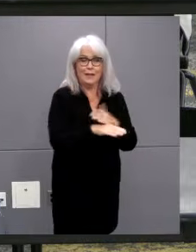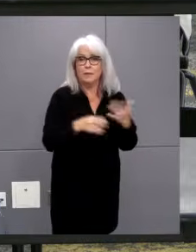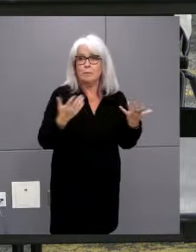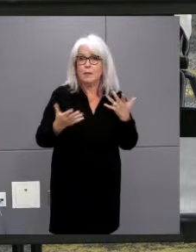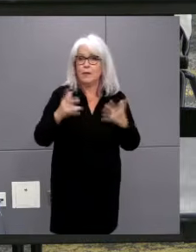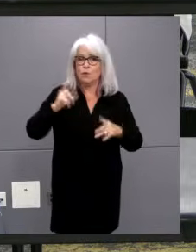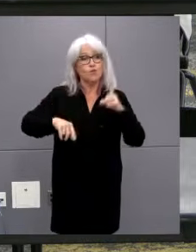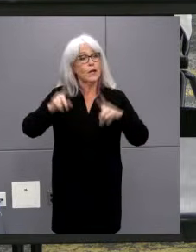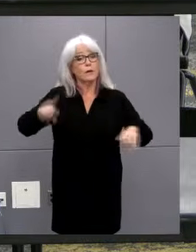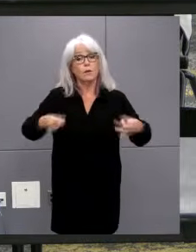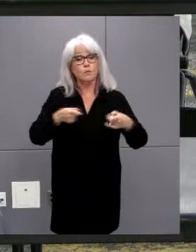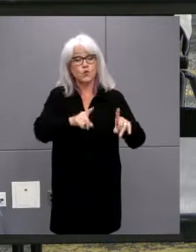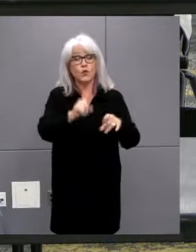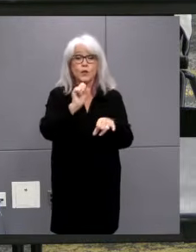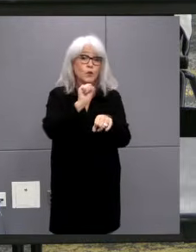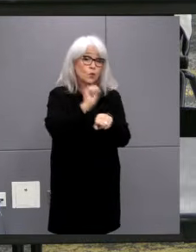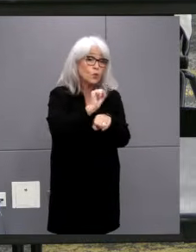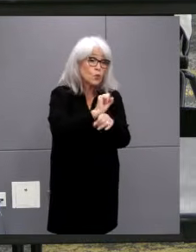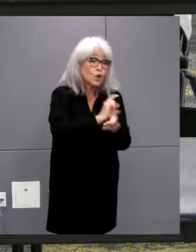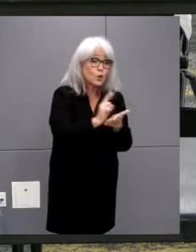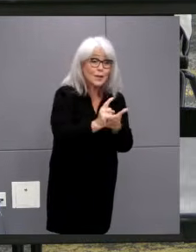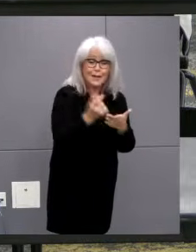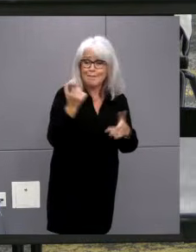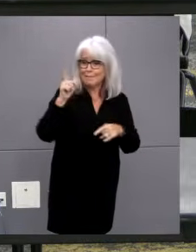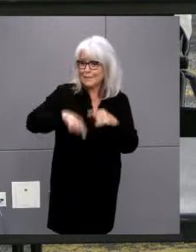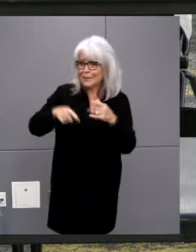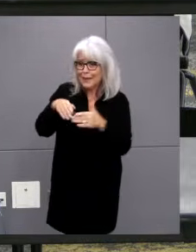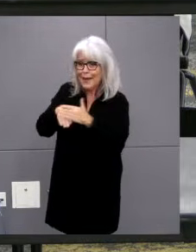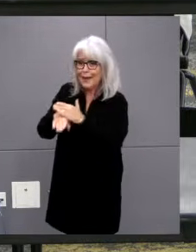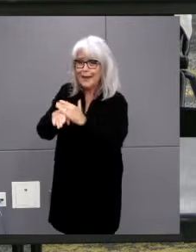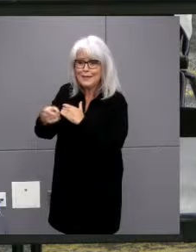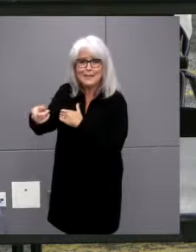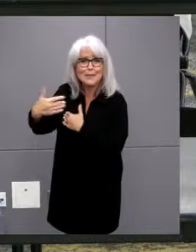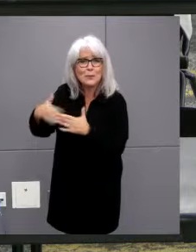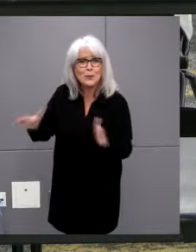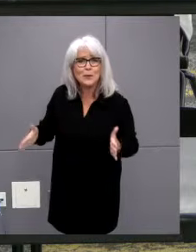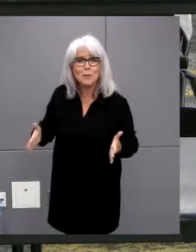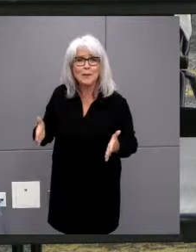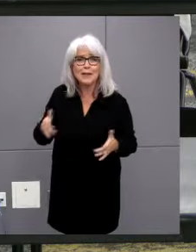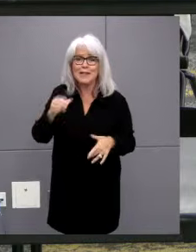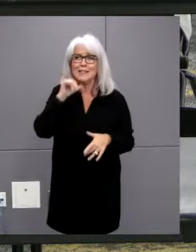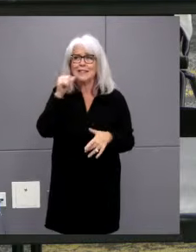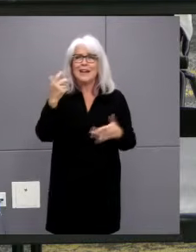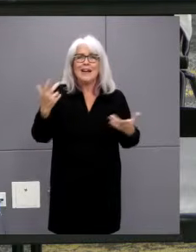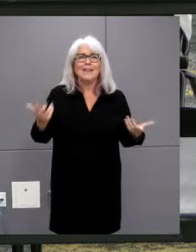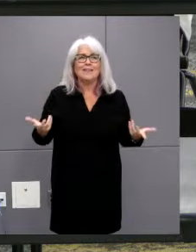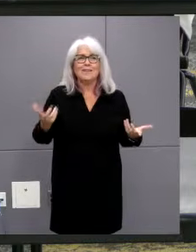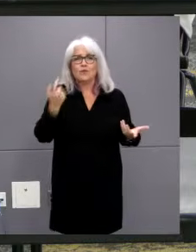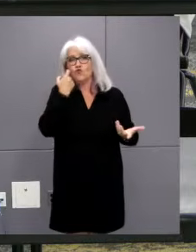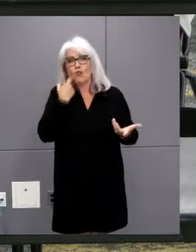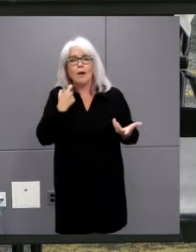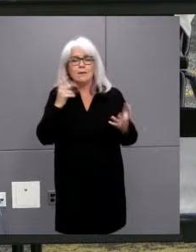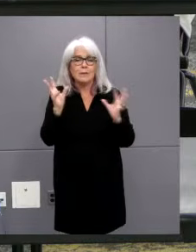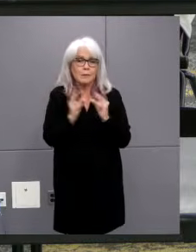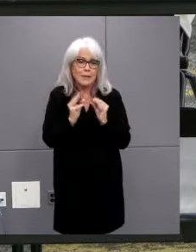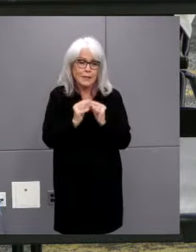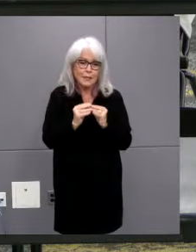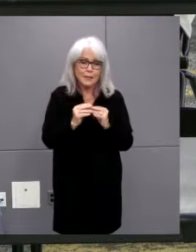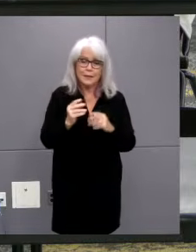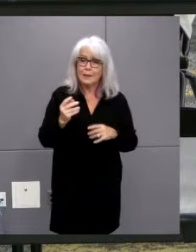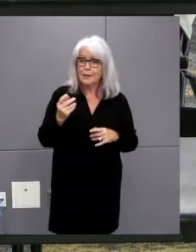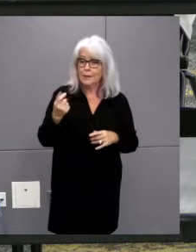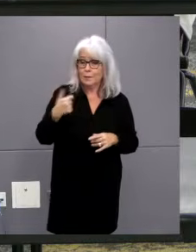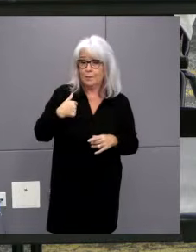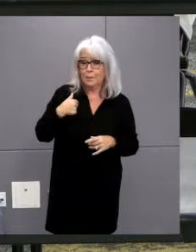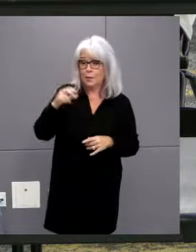the work week? And that is a reason. It's not just meetings, and then you and I talked about that, Shonda, as